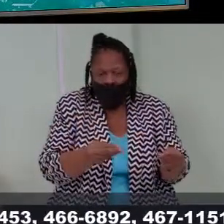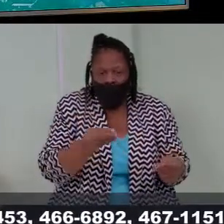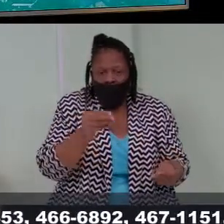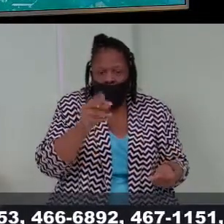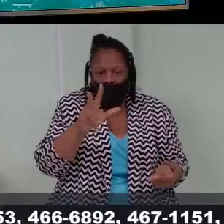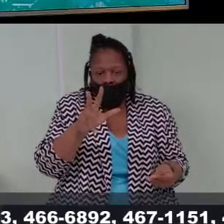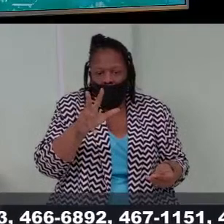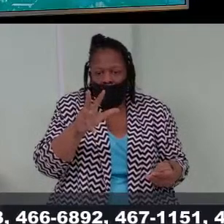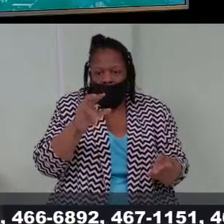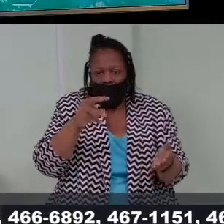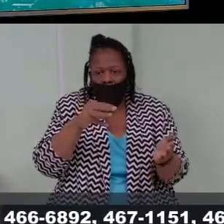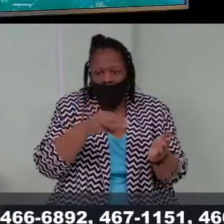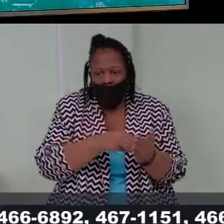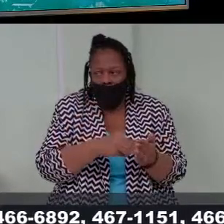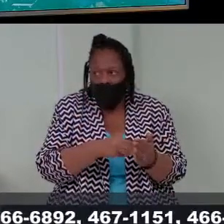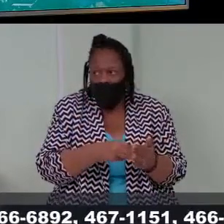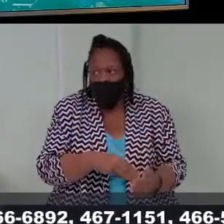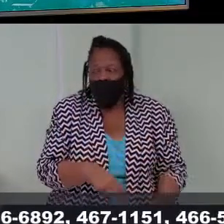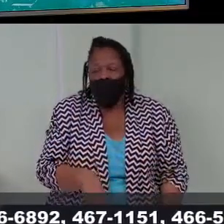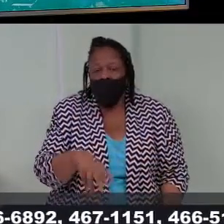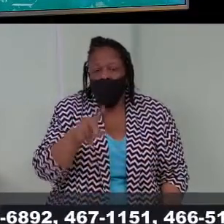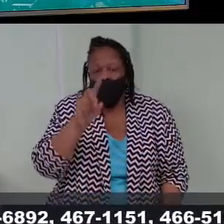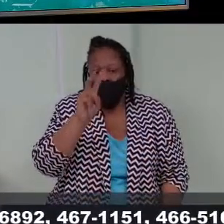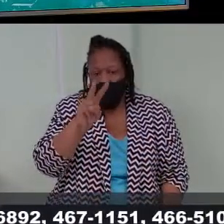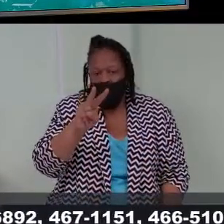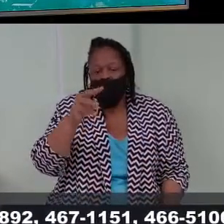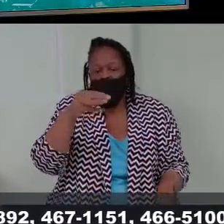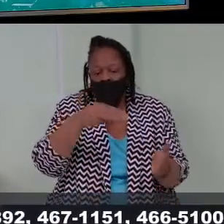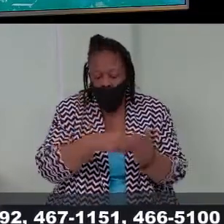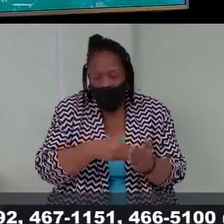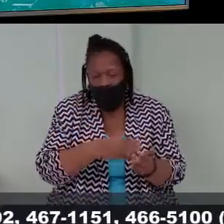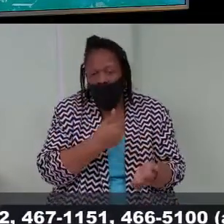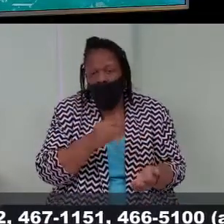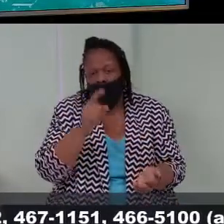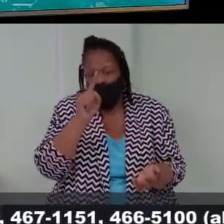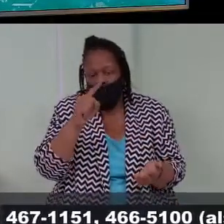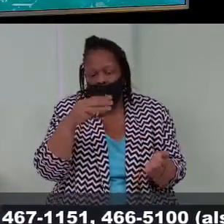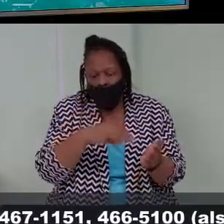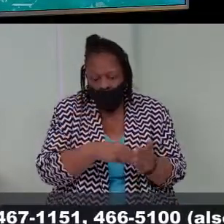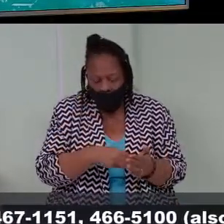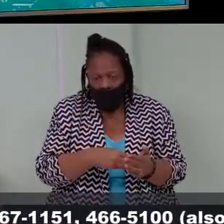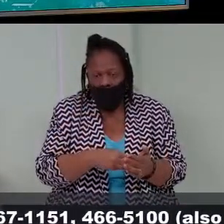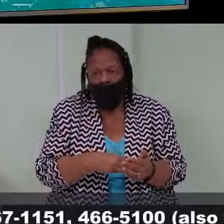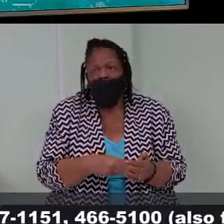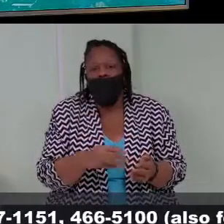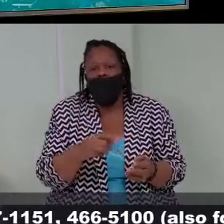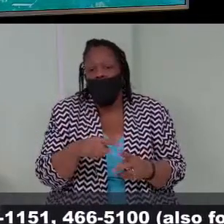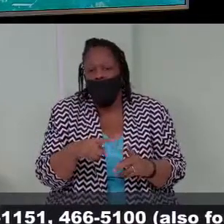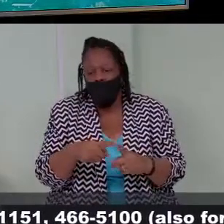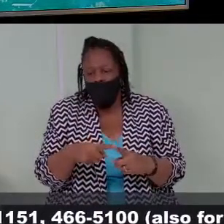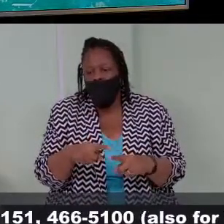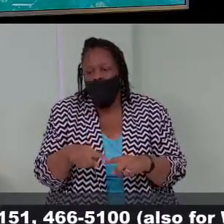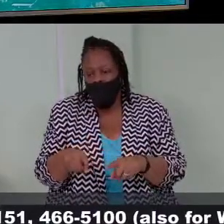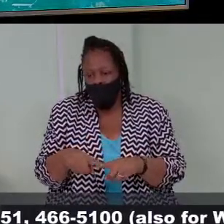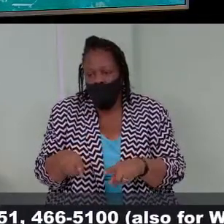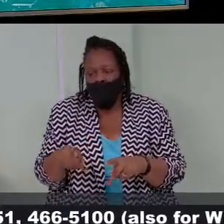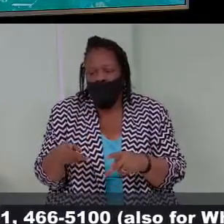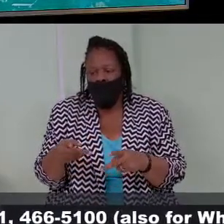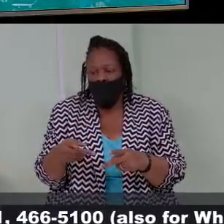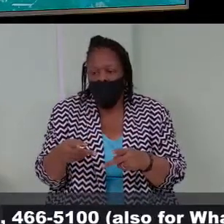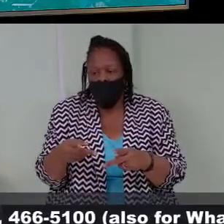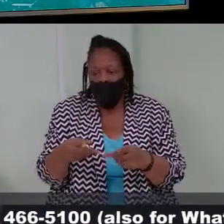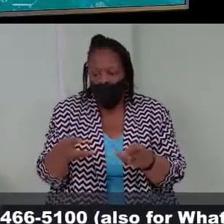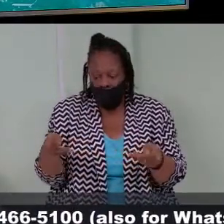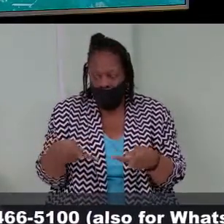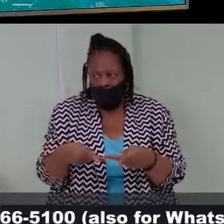masks, 2,000 to the Ministry of Health and 1,000 to the task force. I assure you that these will go a long way in continuing to